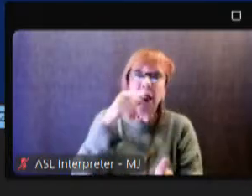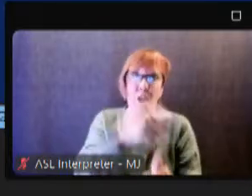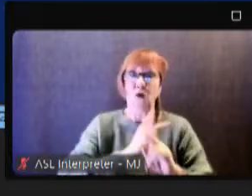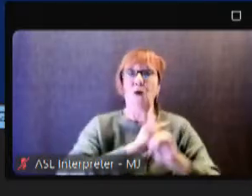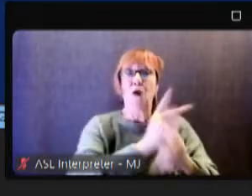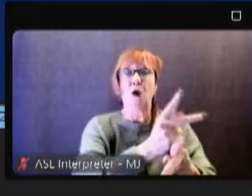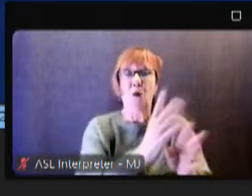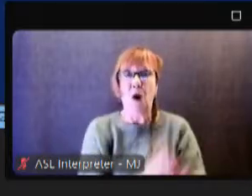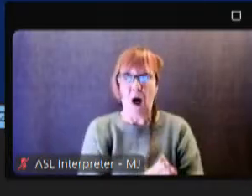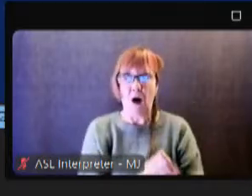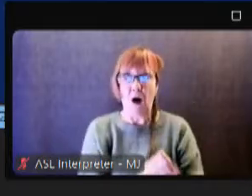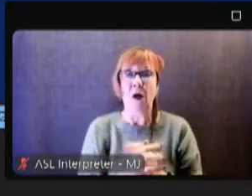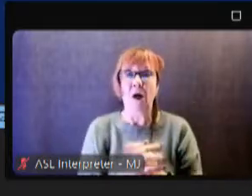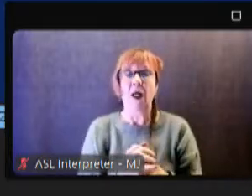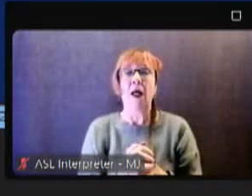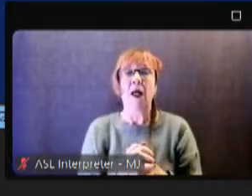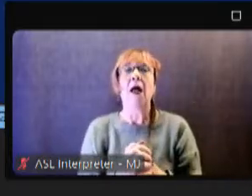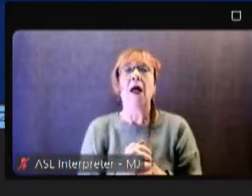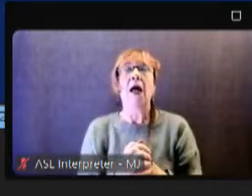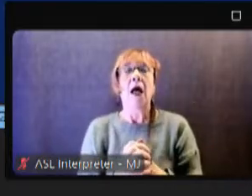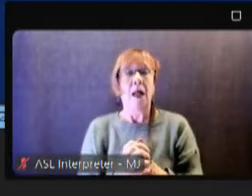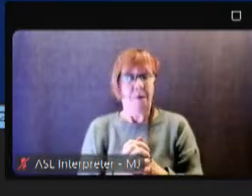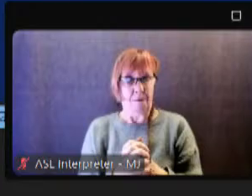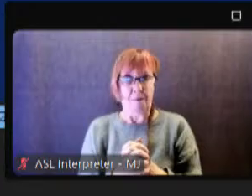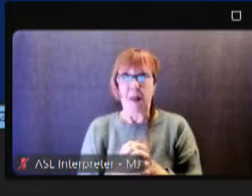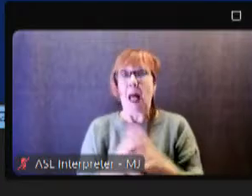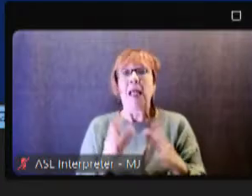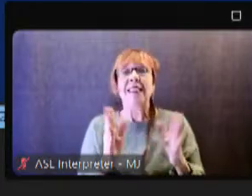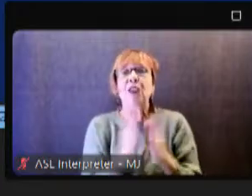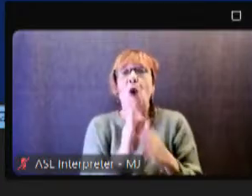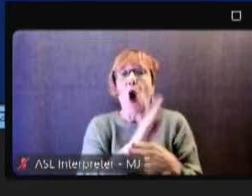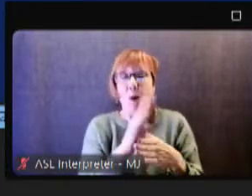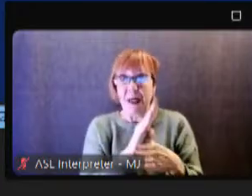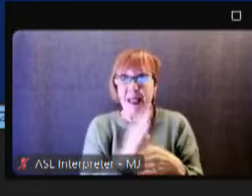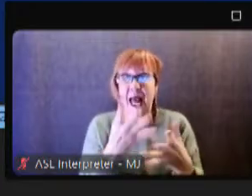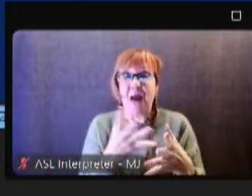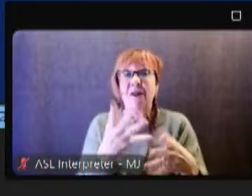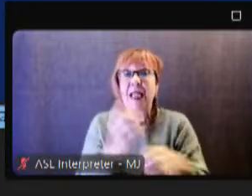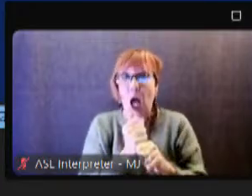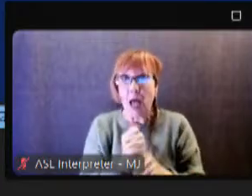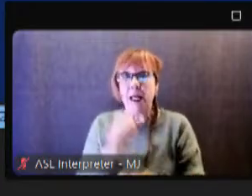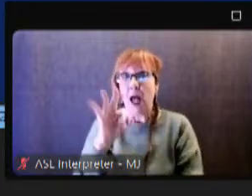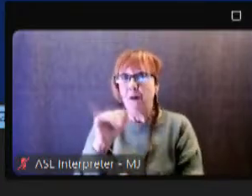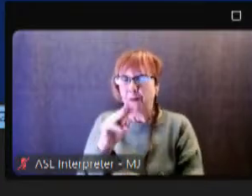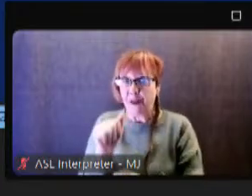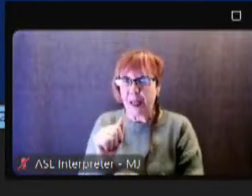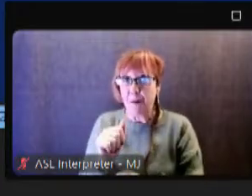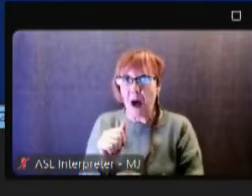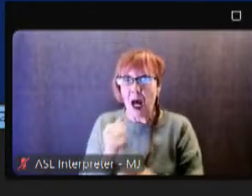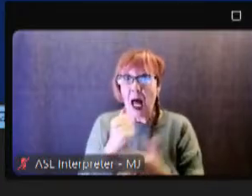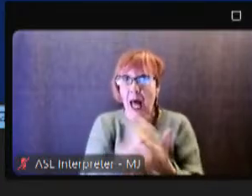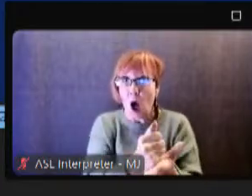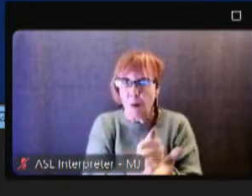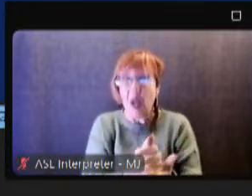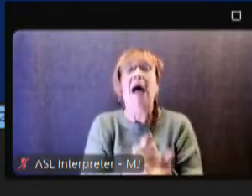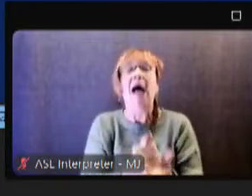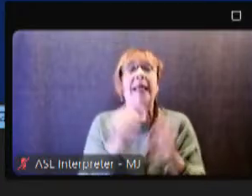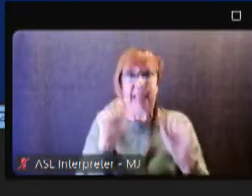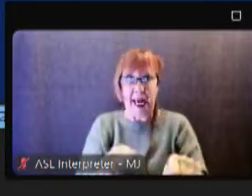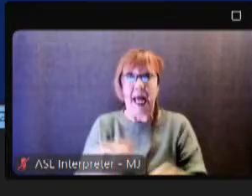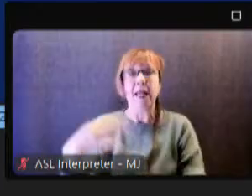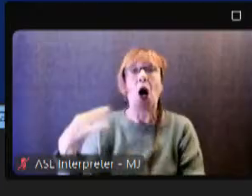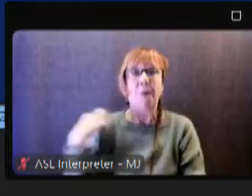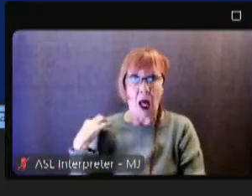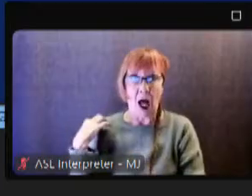assistance are eligible to apply. Again, businesses that have received FEMA assistance are eligible to apply.